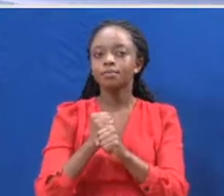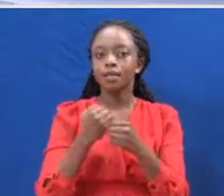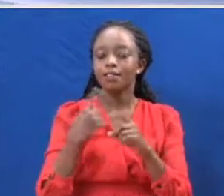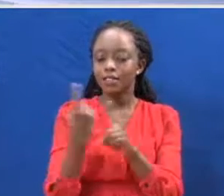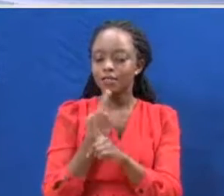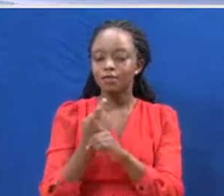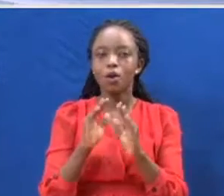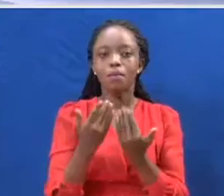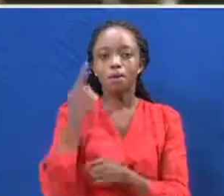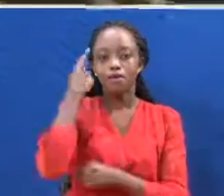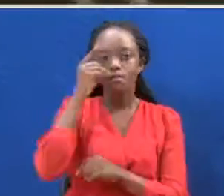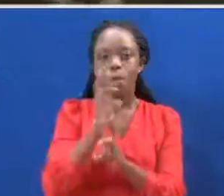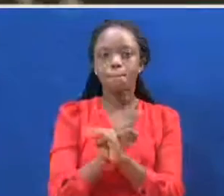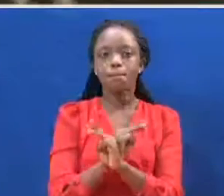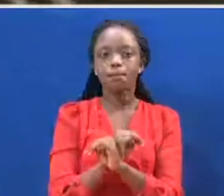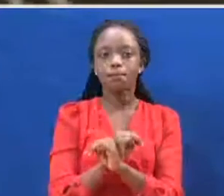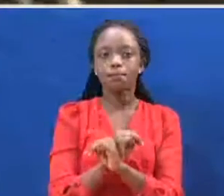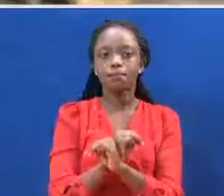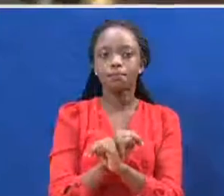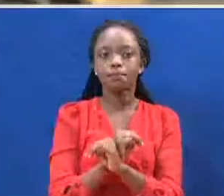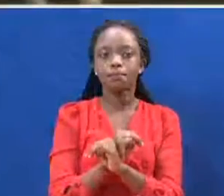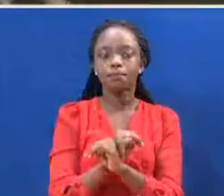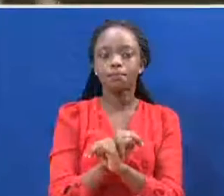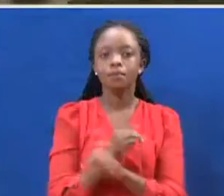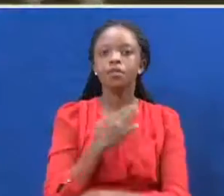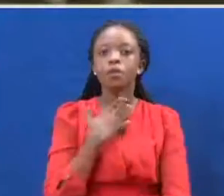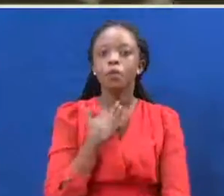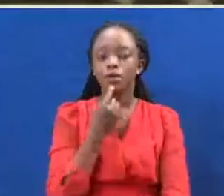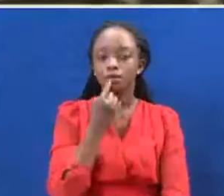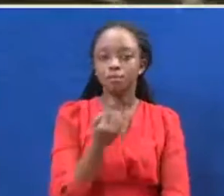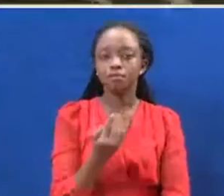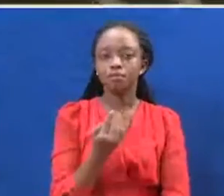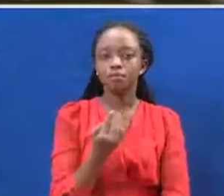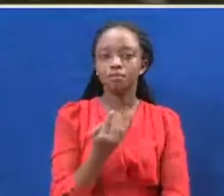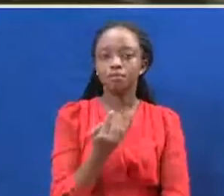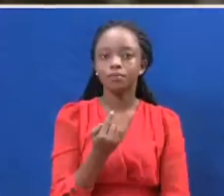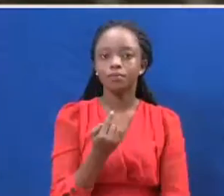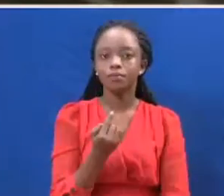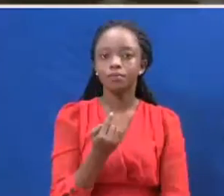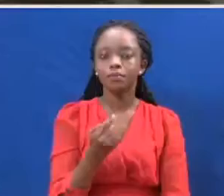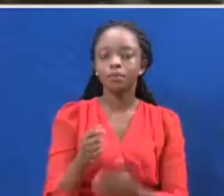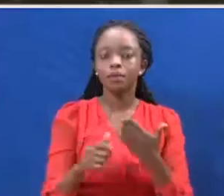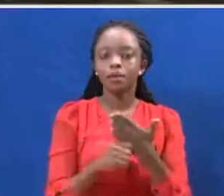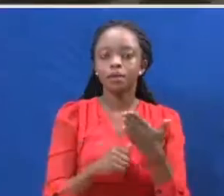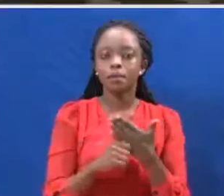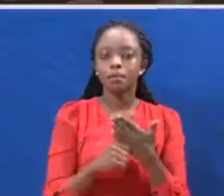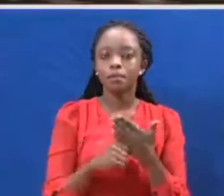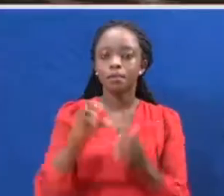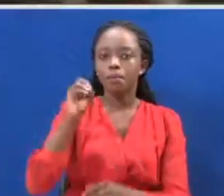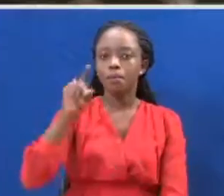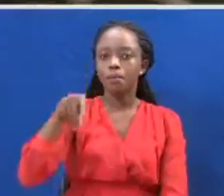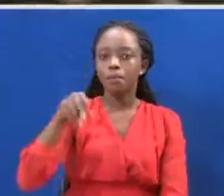on maths. What do you say in the morning? Ram Ram. His full name is Surindar Mohan